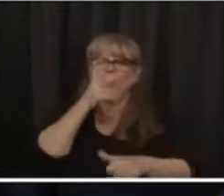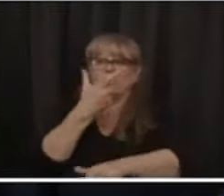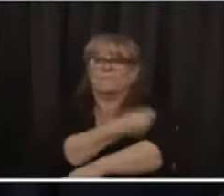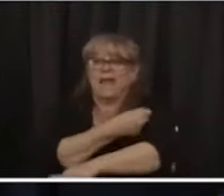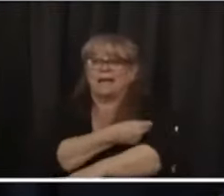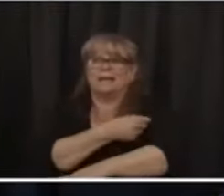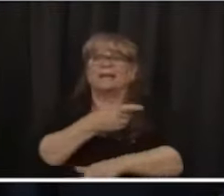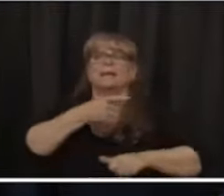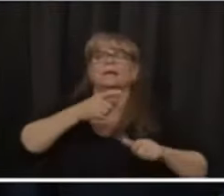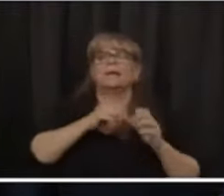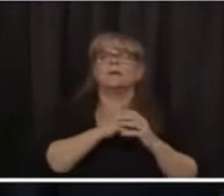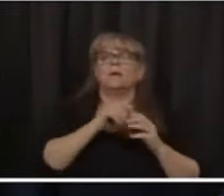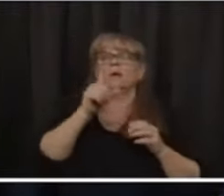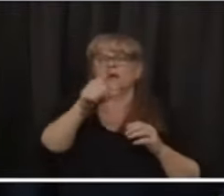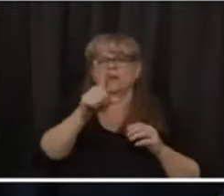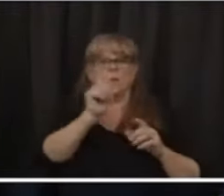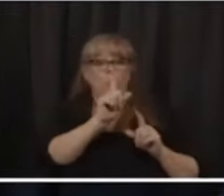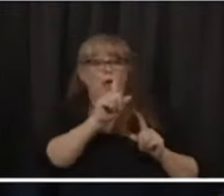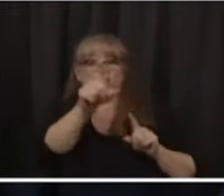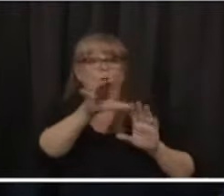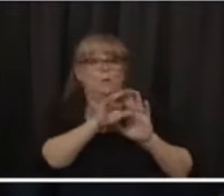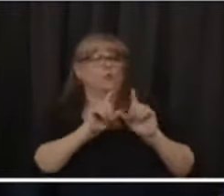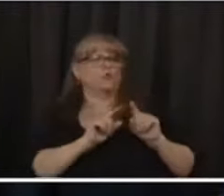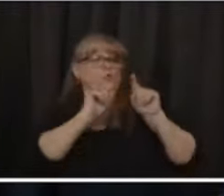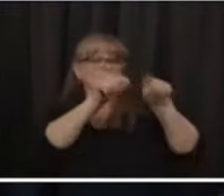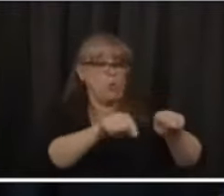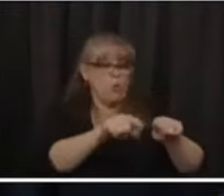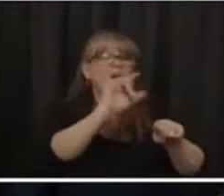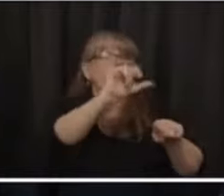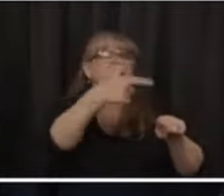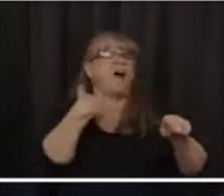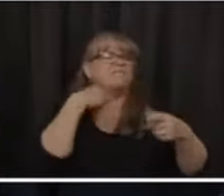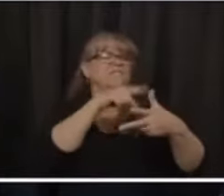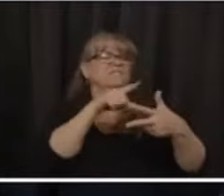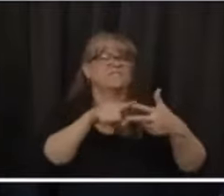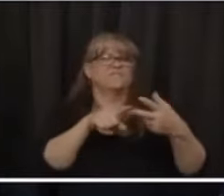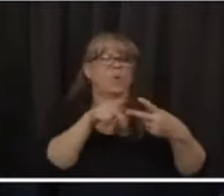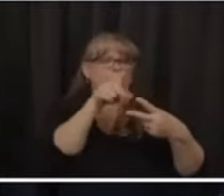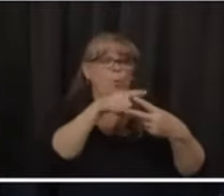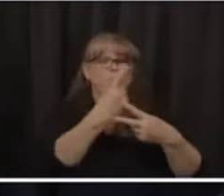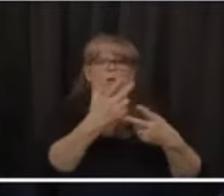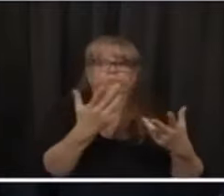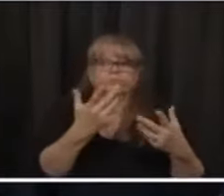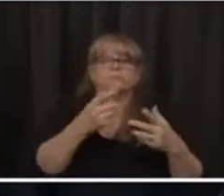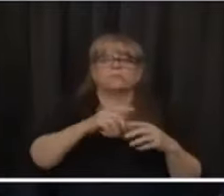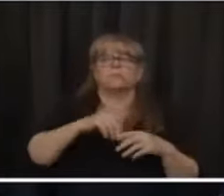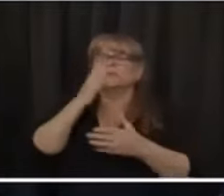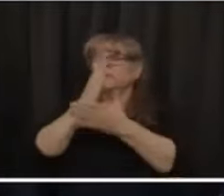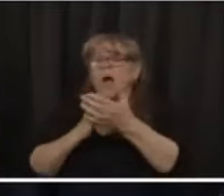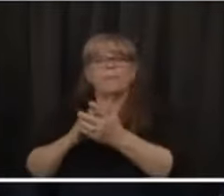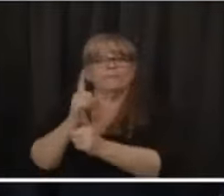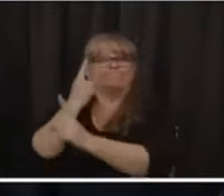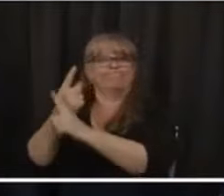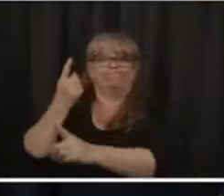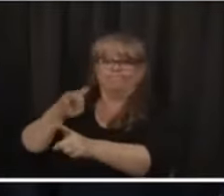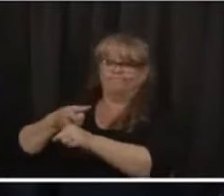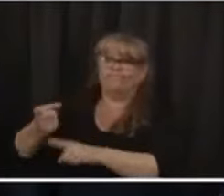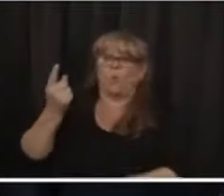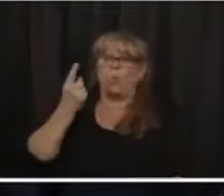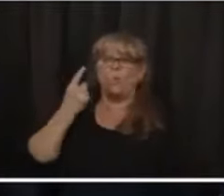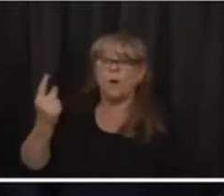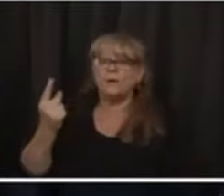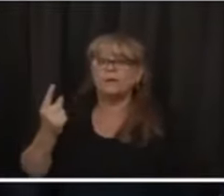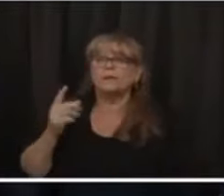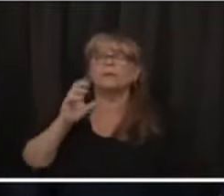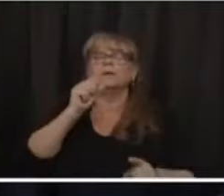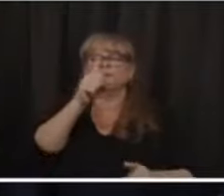by where you go to where you get it, because each site is usually just doing one that day. But you can if you have a preference. But again,